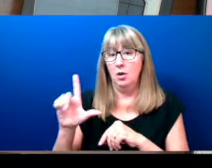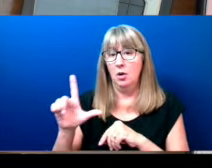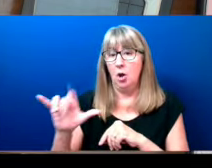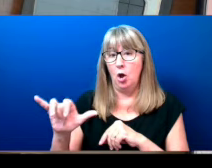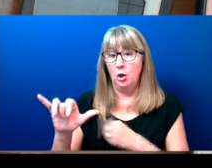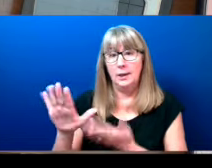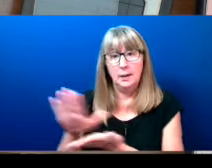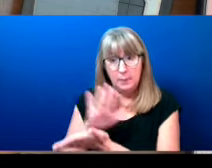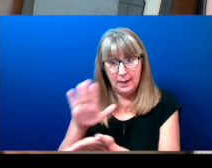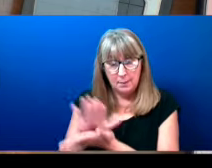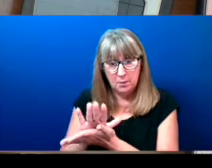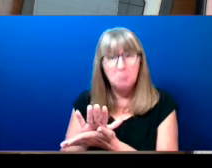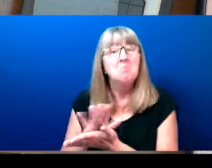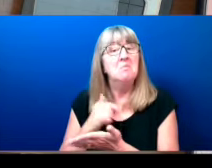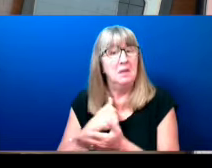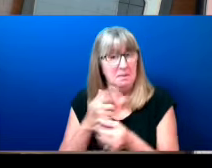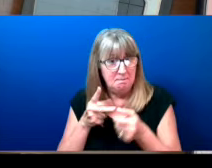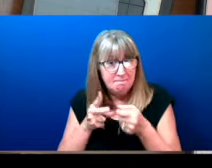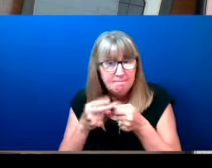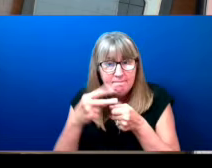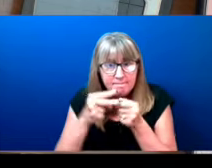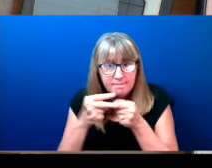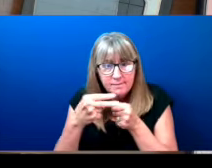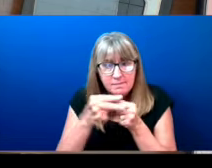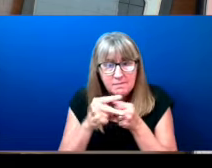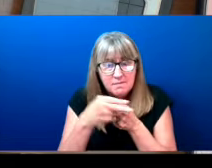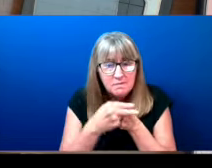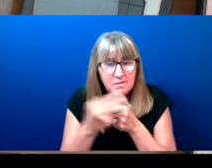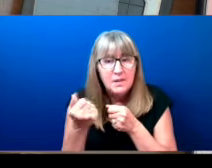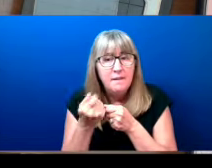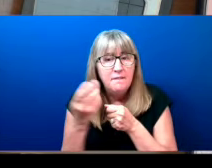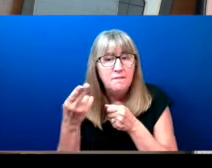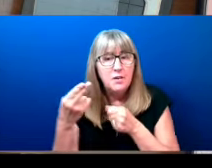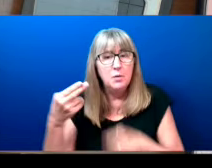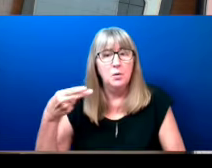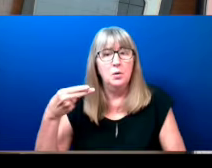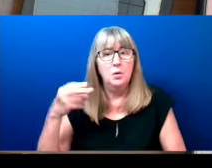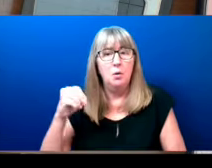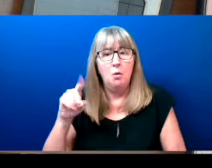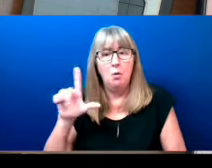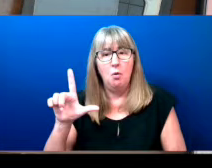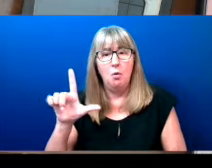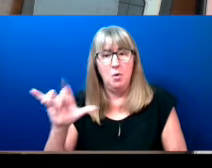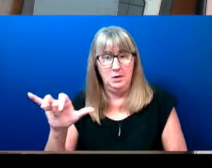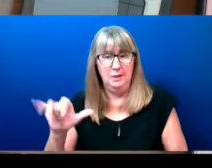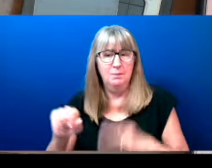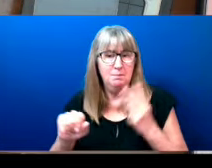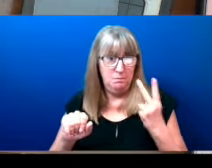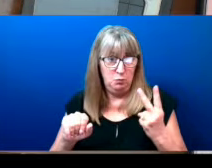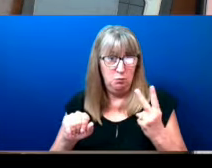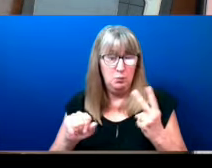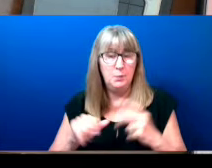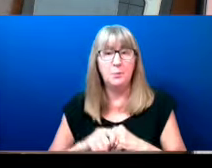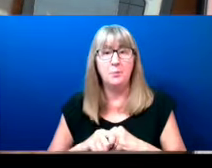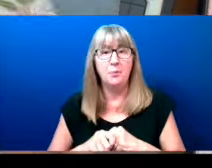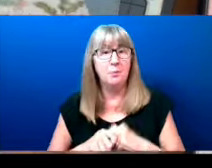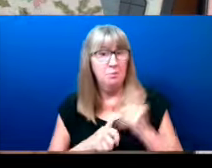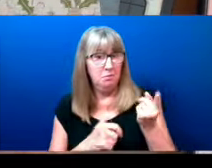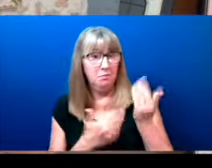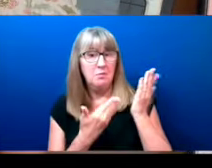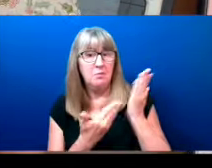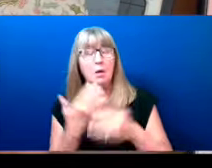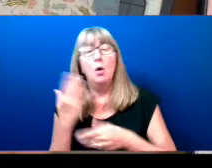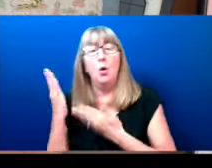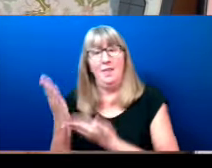Then with the holly paper, I cut out a couple pieces of holly. And then you can see here on the holly